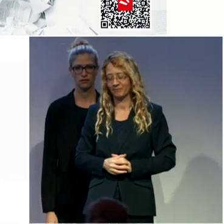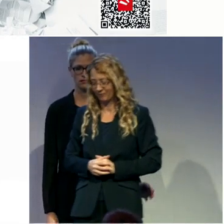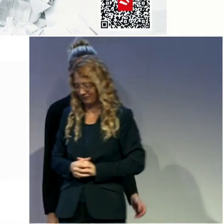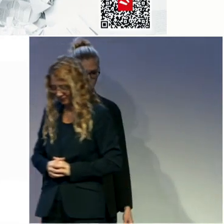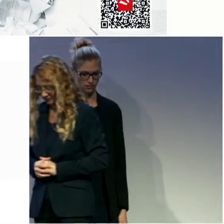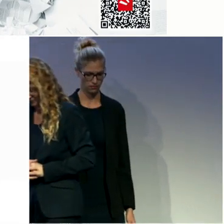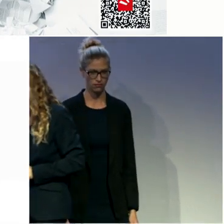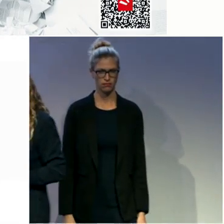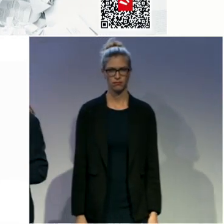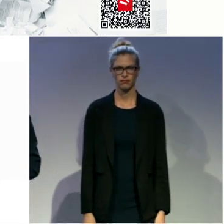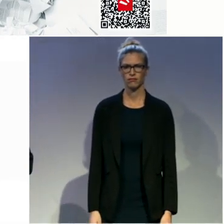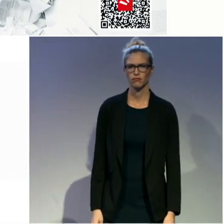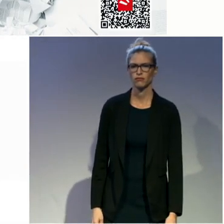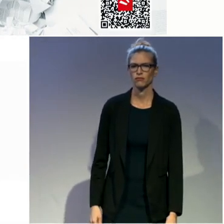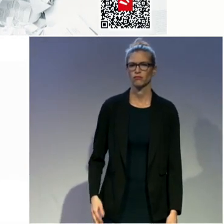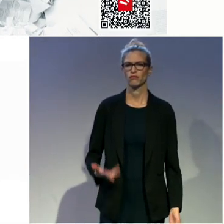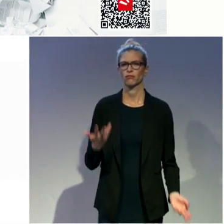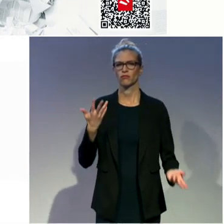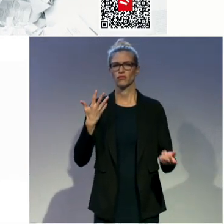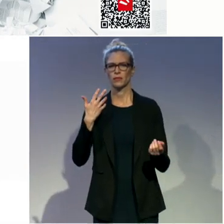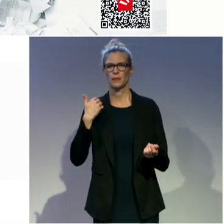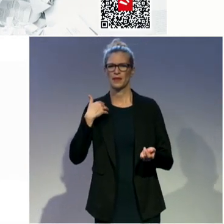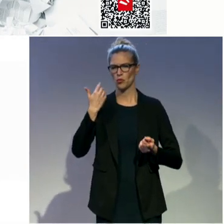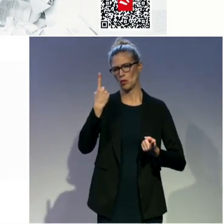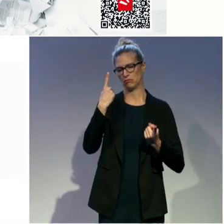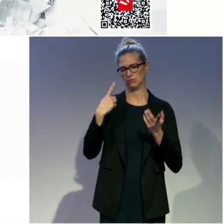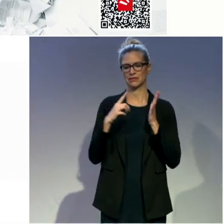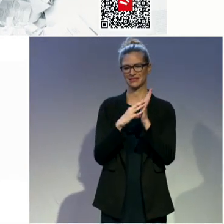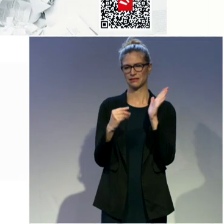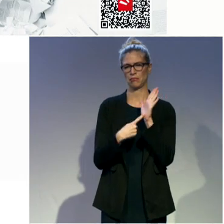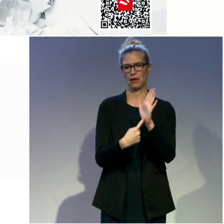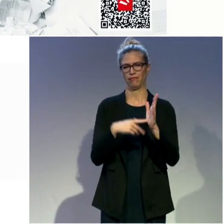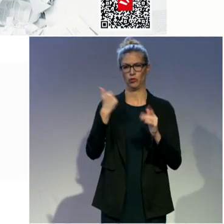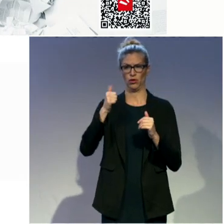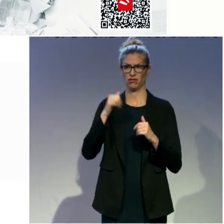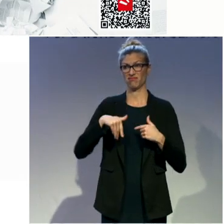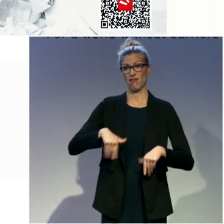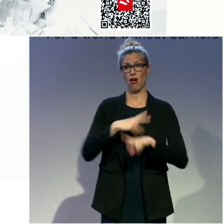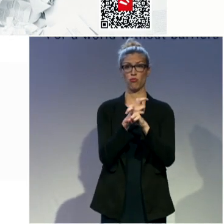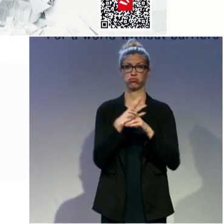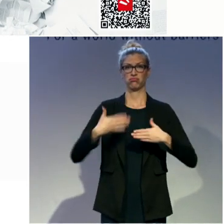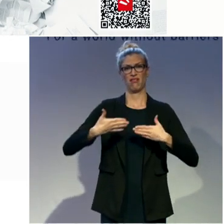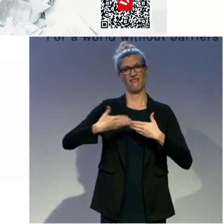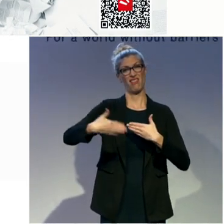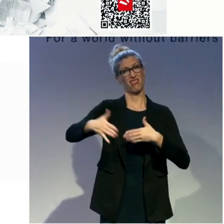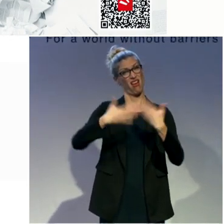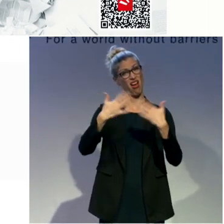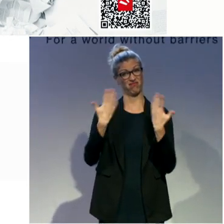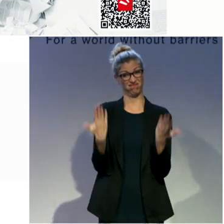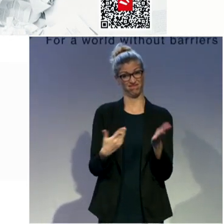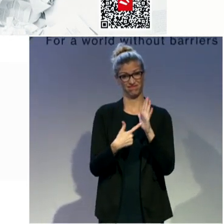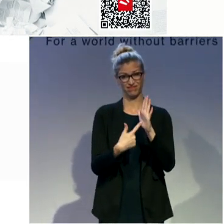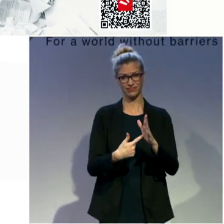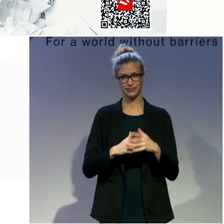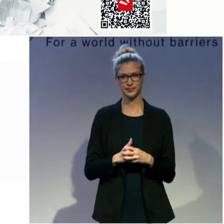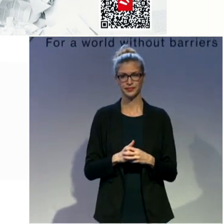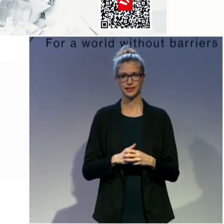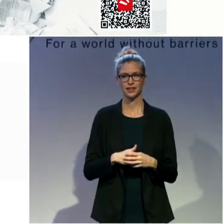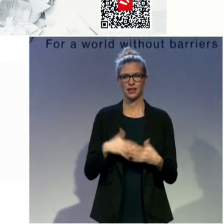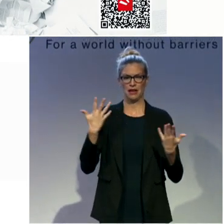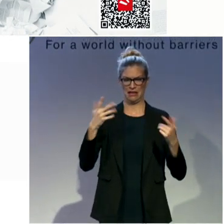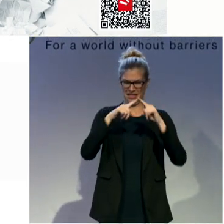for daily news in a comprehensible way in Austria. And when we started this service, we